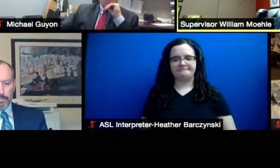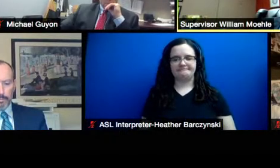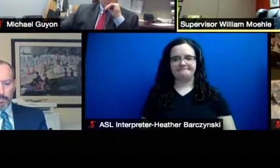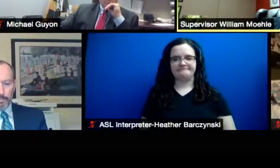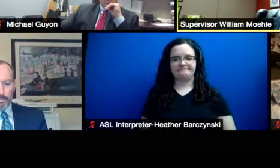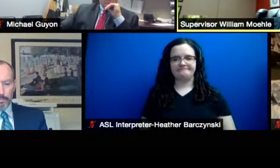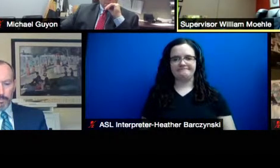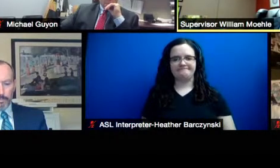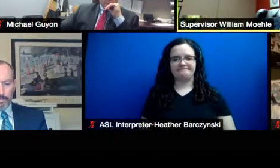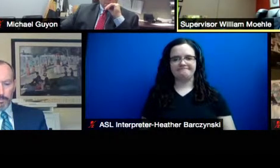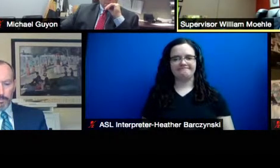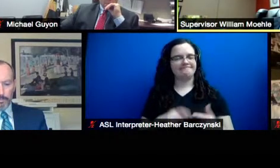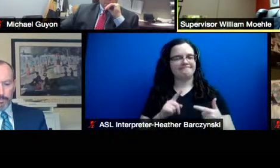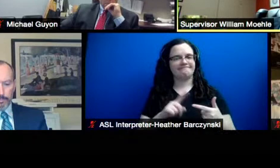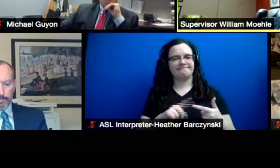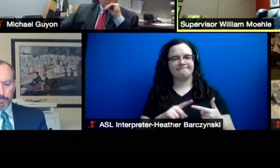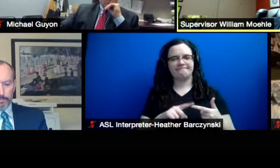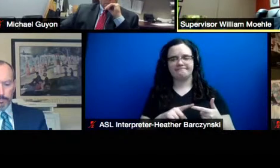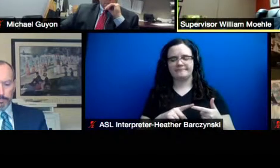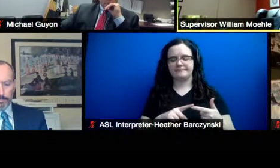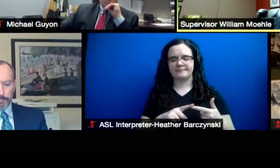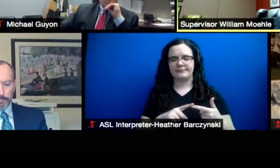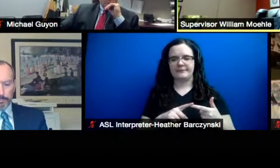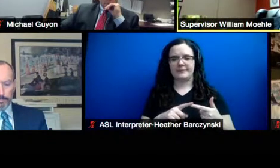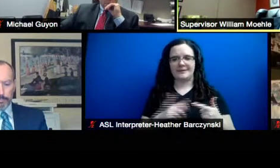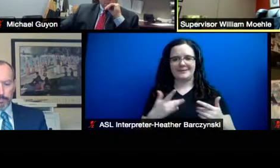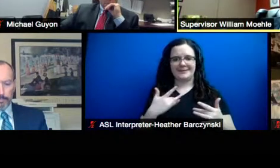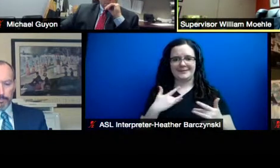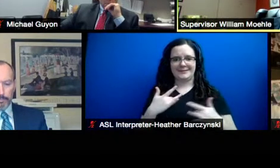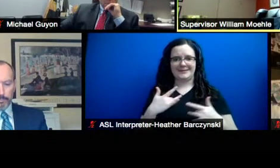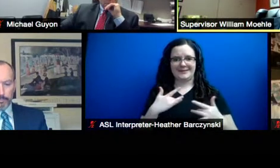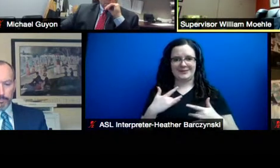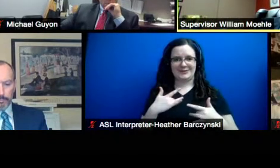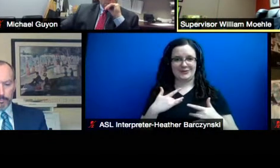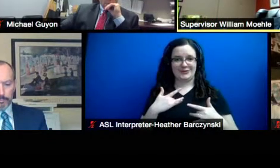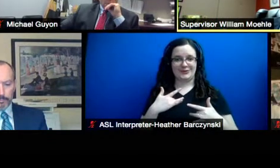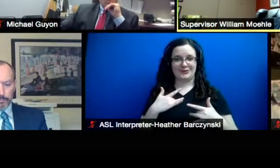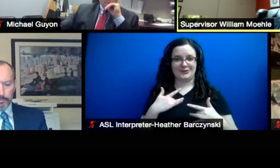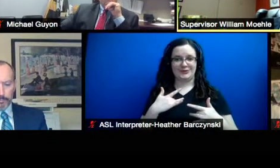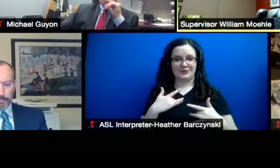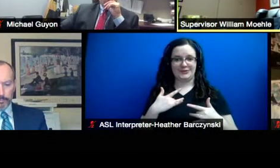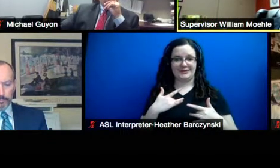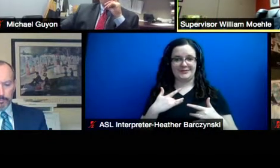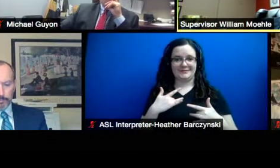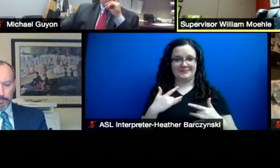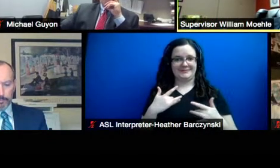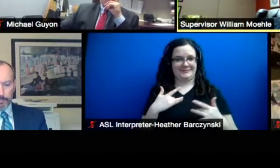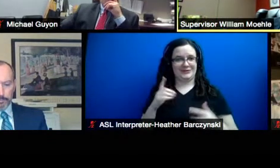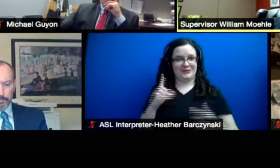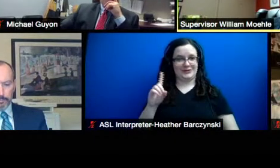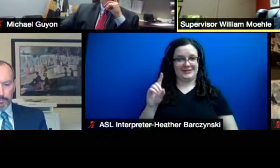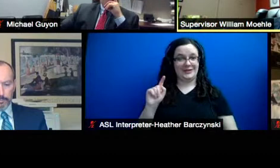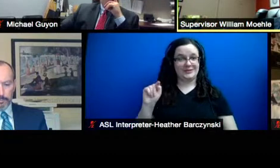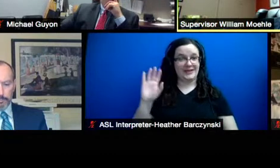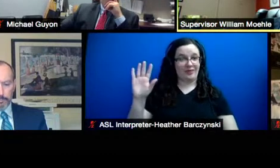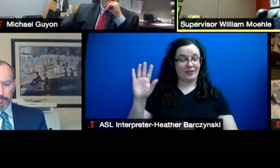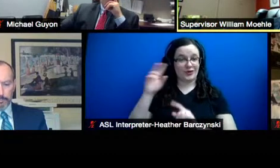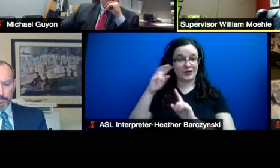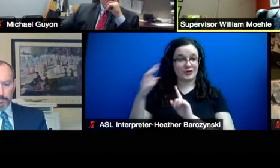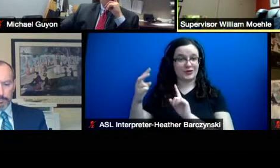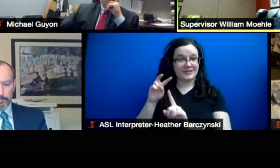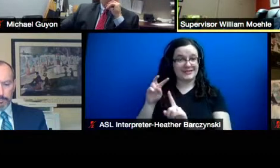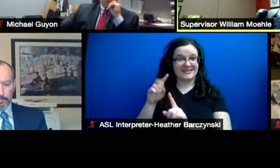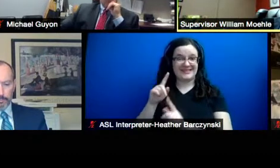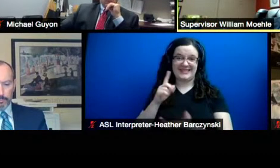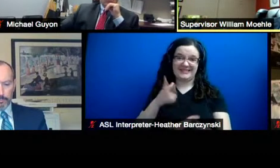this concern with the actual position of the DOT, and frankly, what is a very